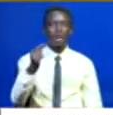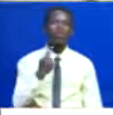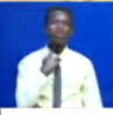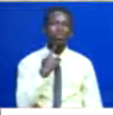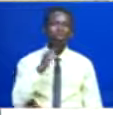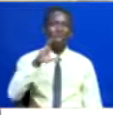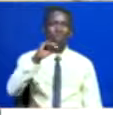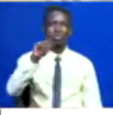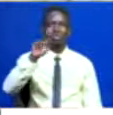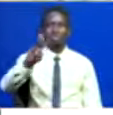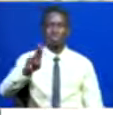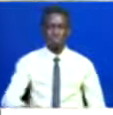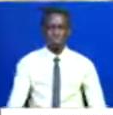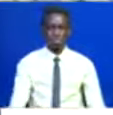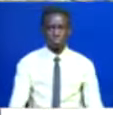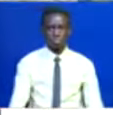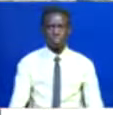for example.